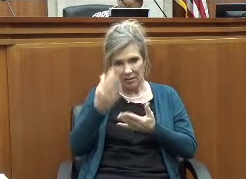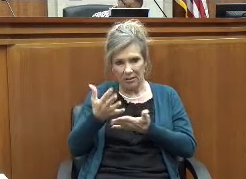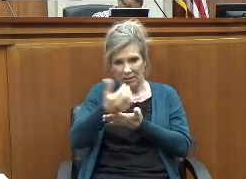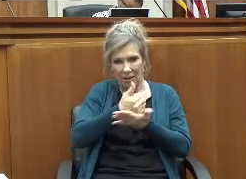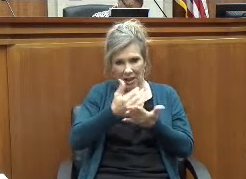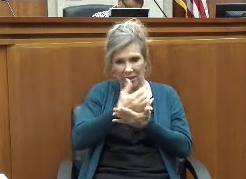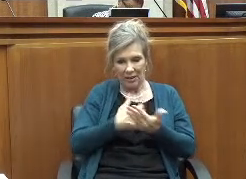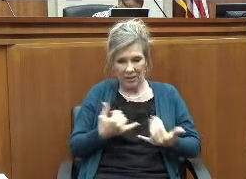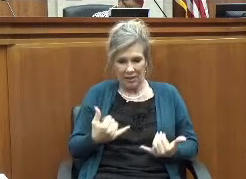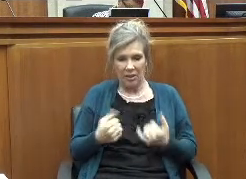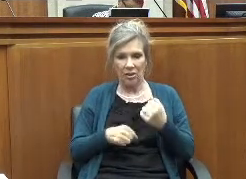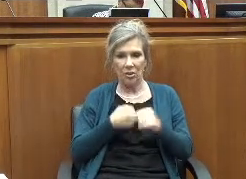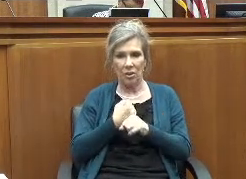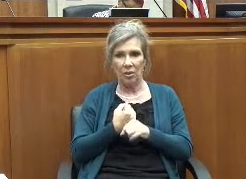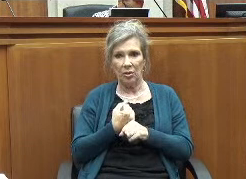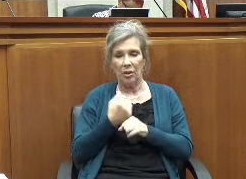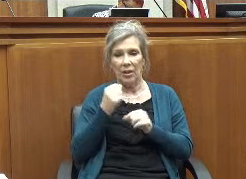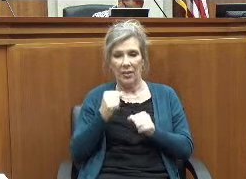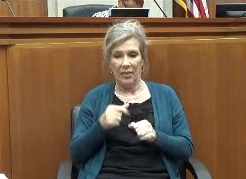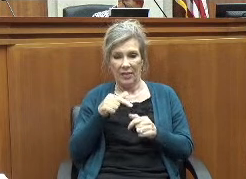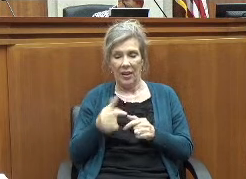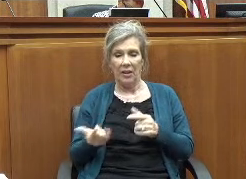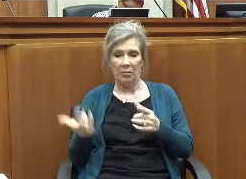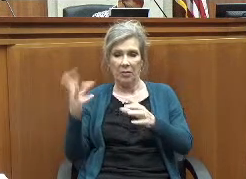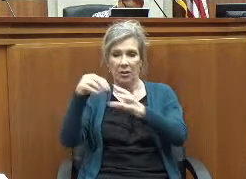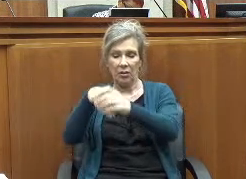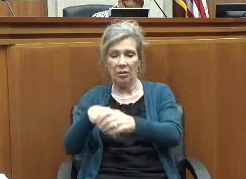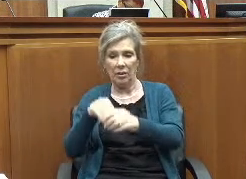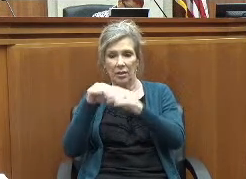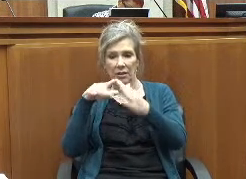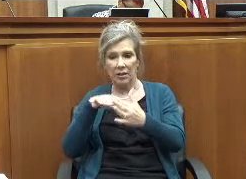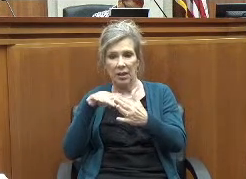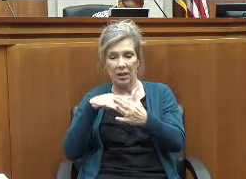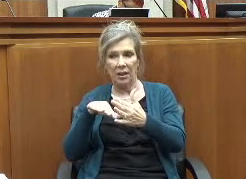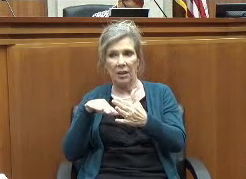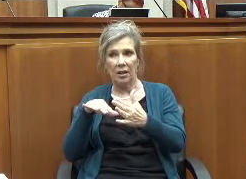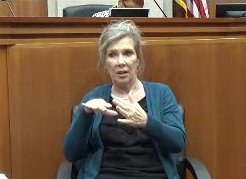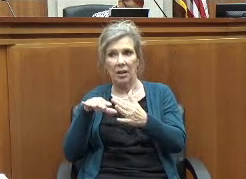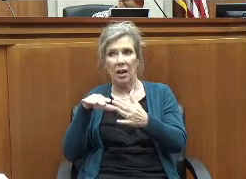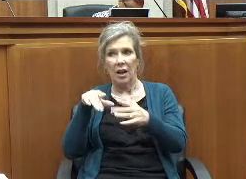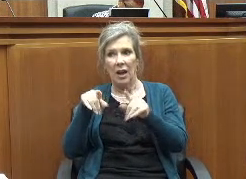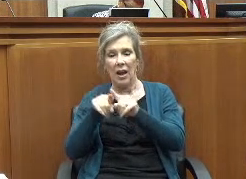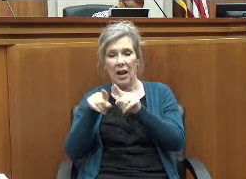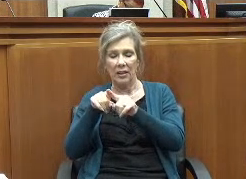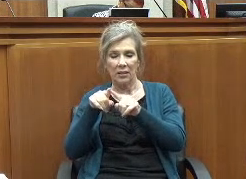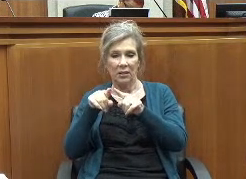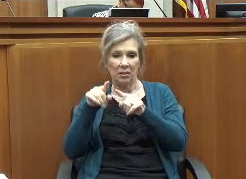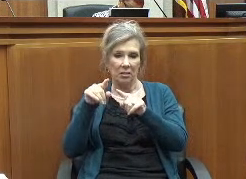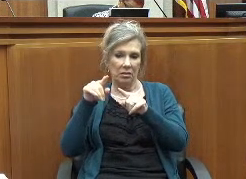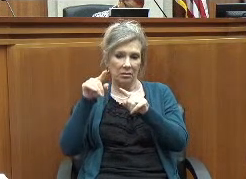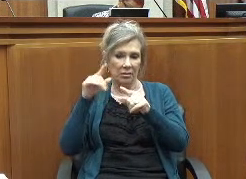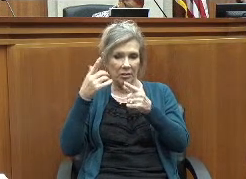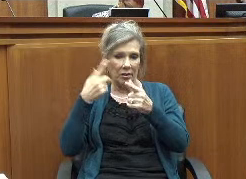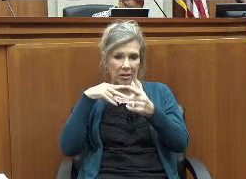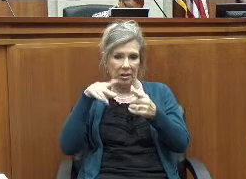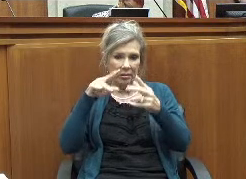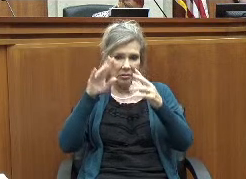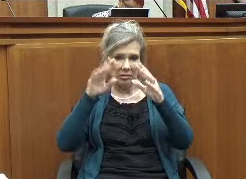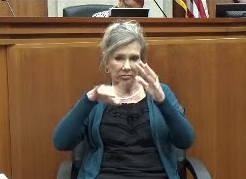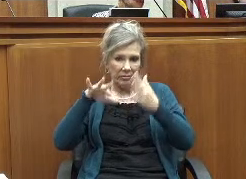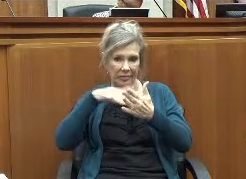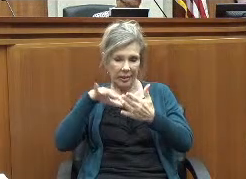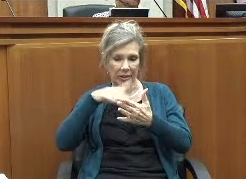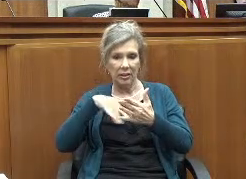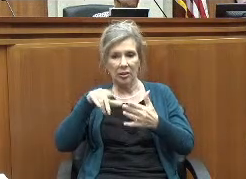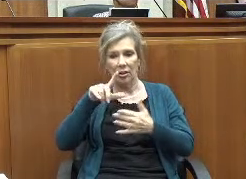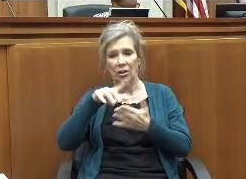so that can be part of the study by the department as it assesses learning pods in the state of Louisiana. Okay, so